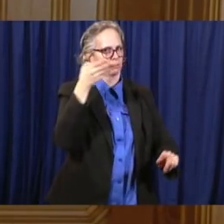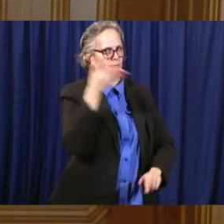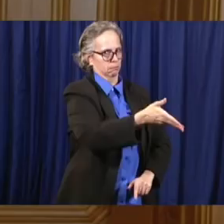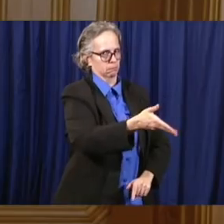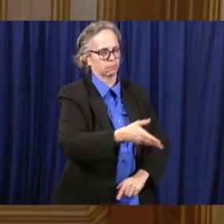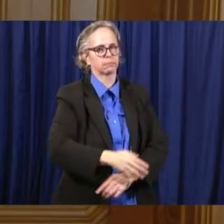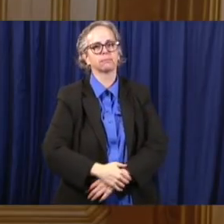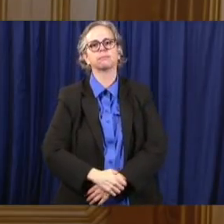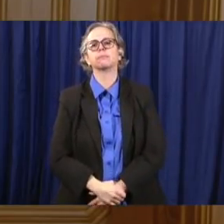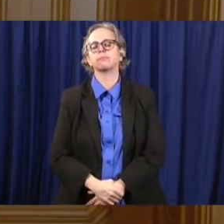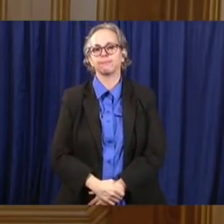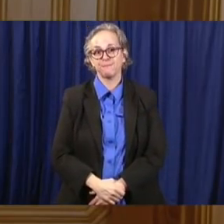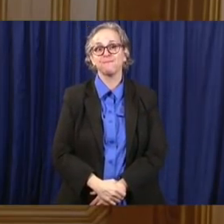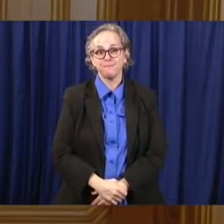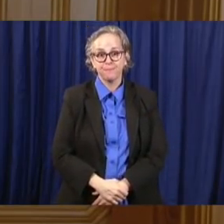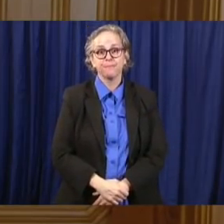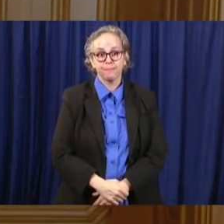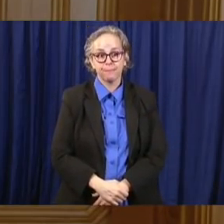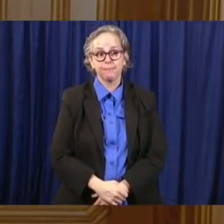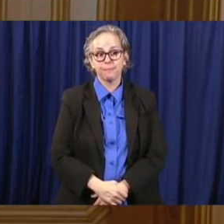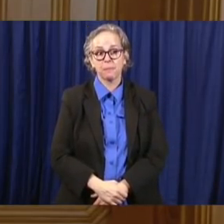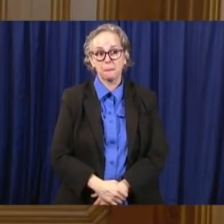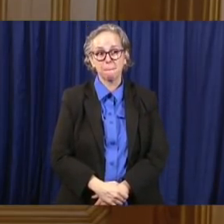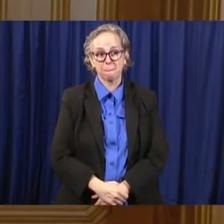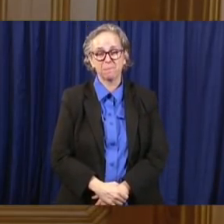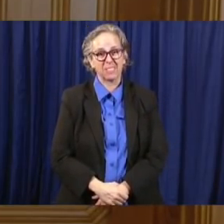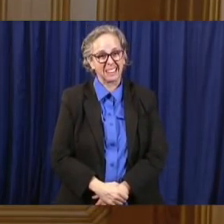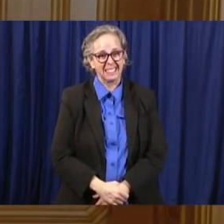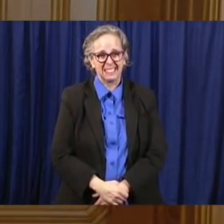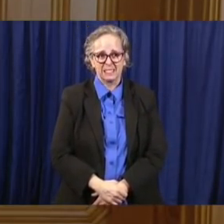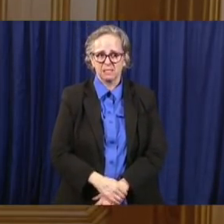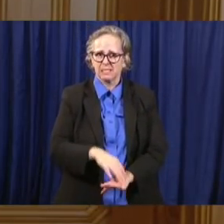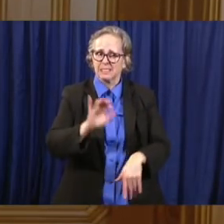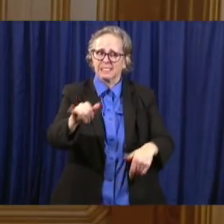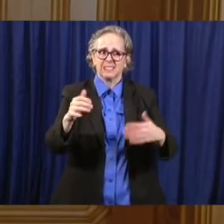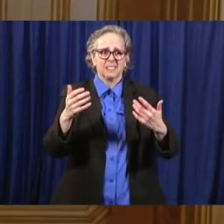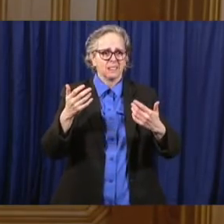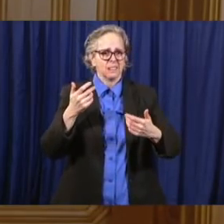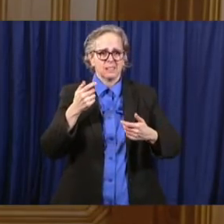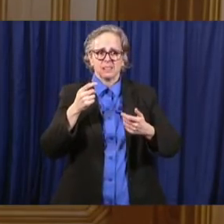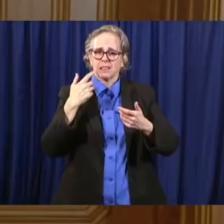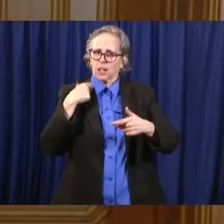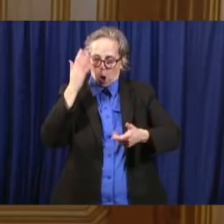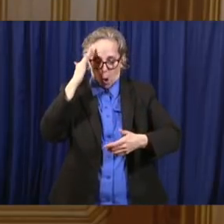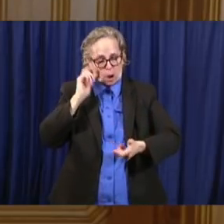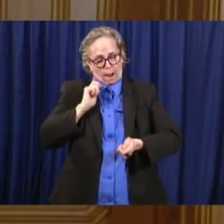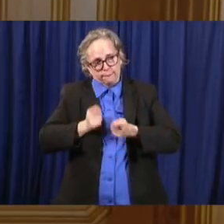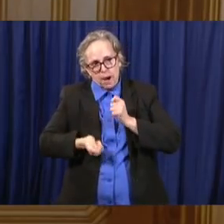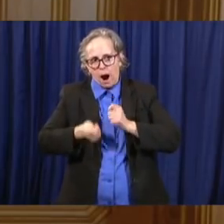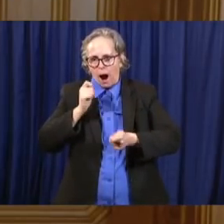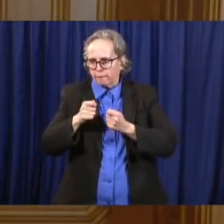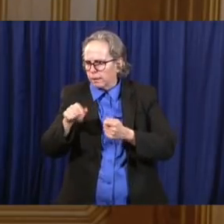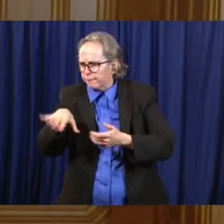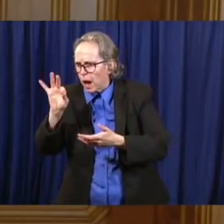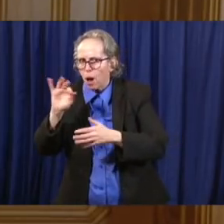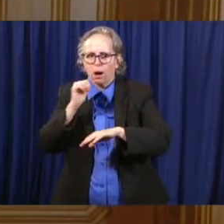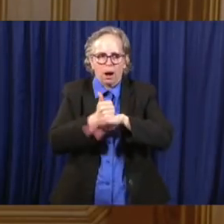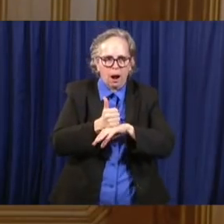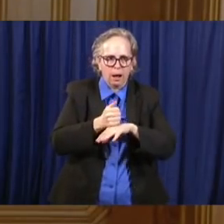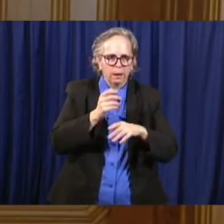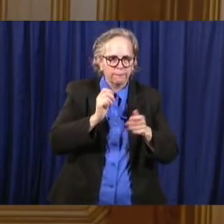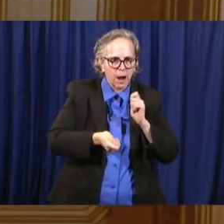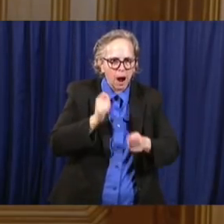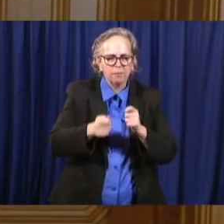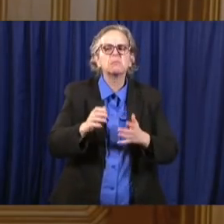We continue to evolve, and Dr. Acton certainly is going to talk about how we're evolving in this